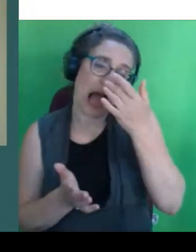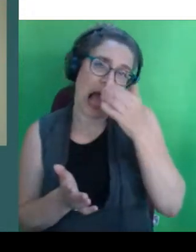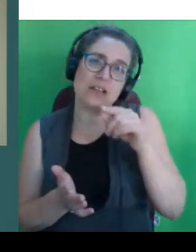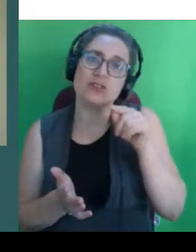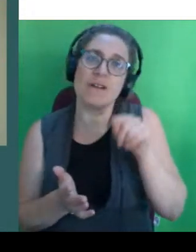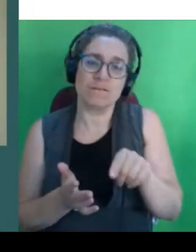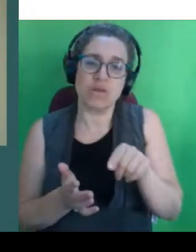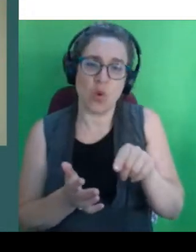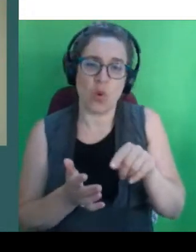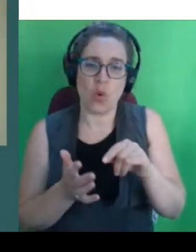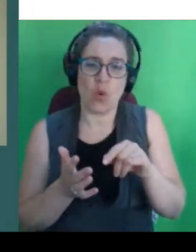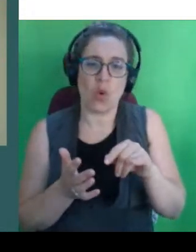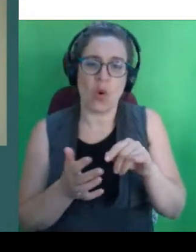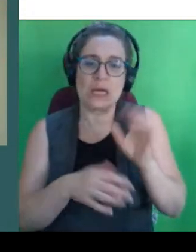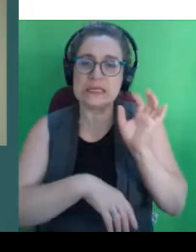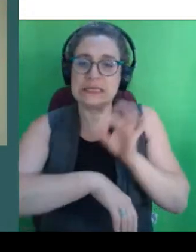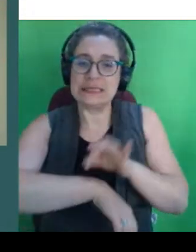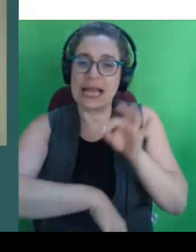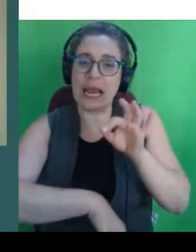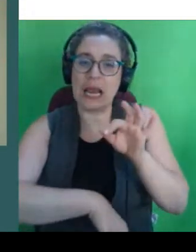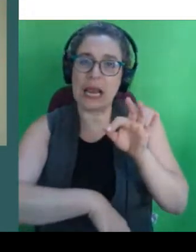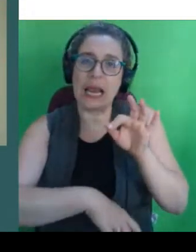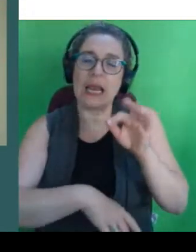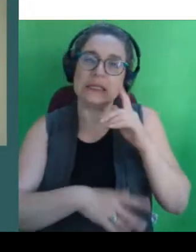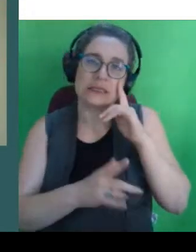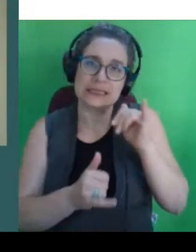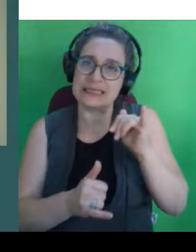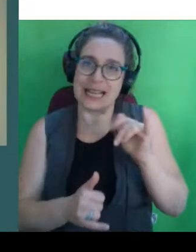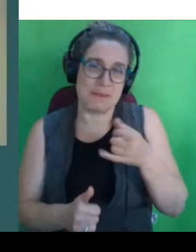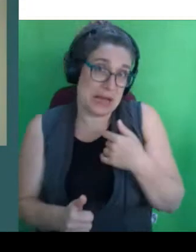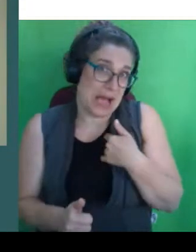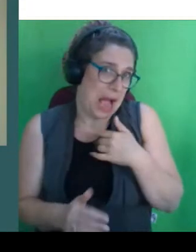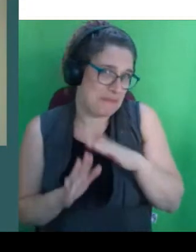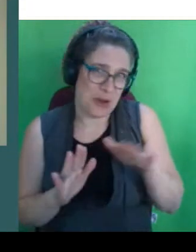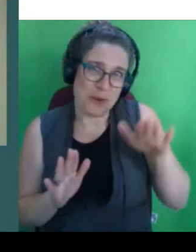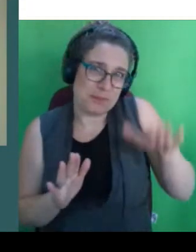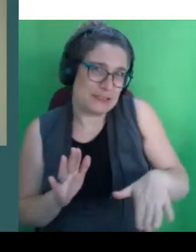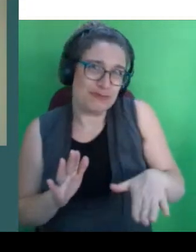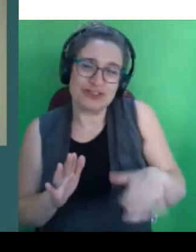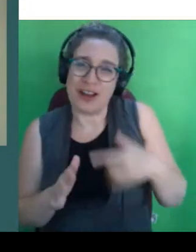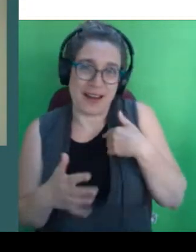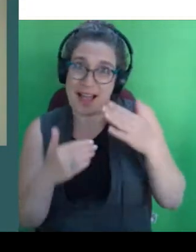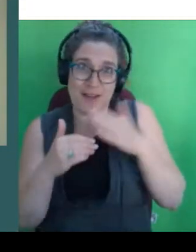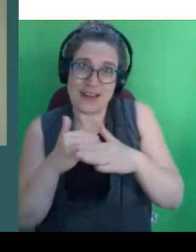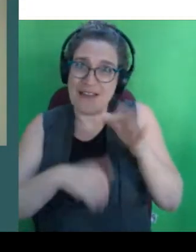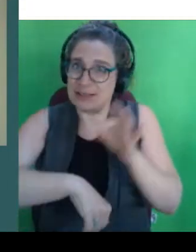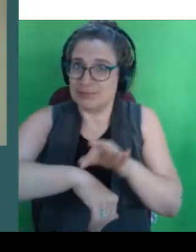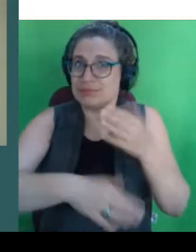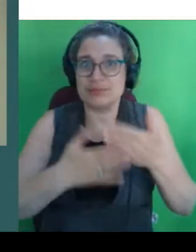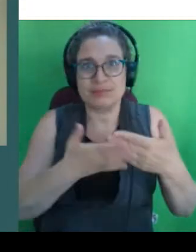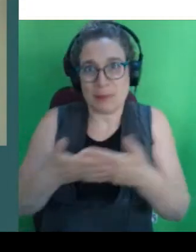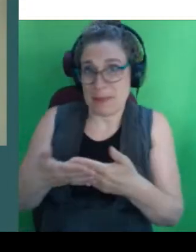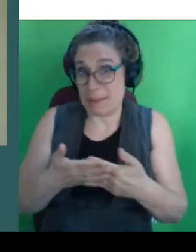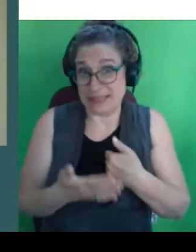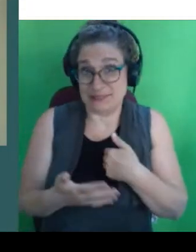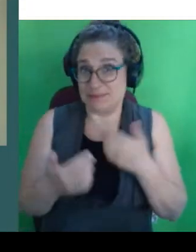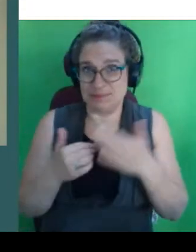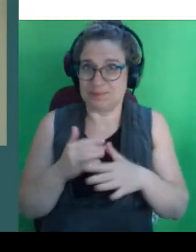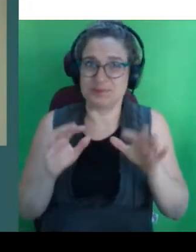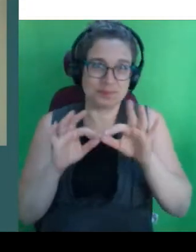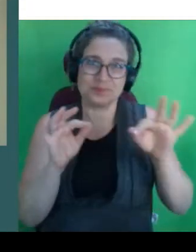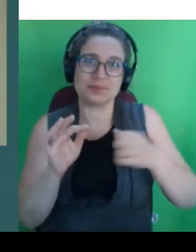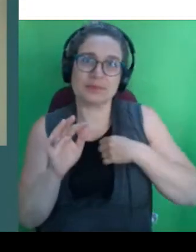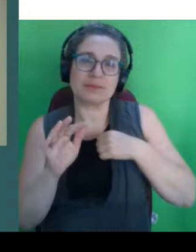But yeah, but I'm not a pediatrician, so I've never done it on a baby myself. But it's not my clinical